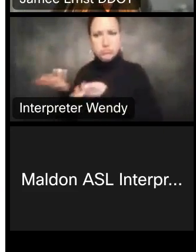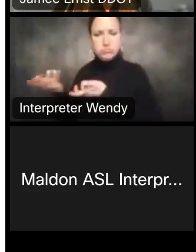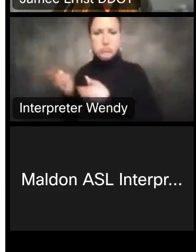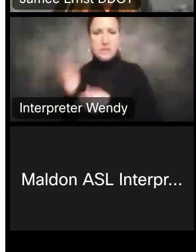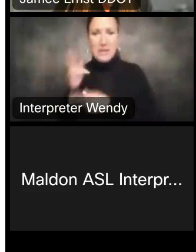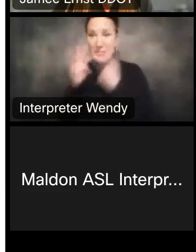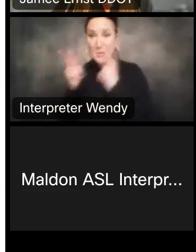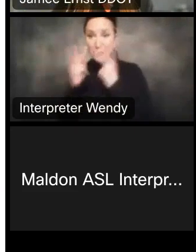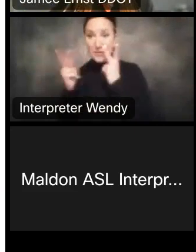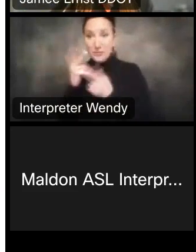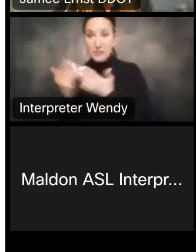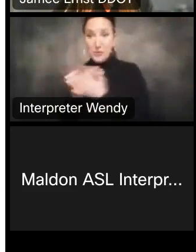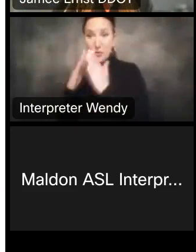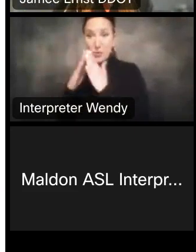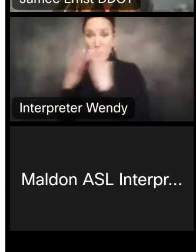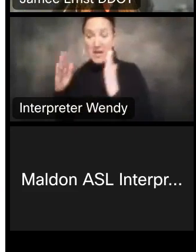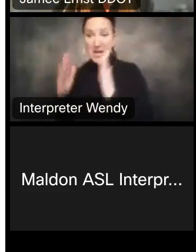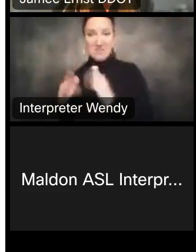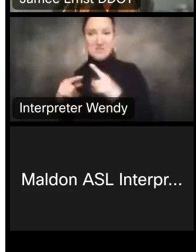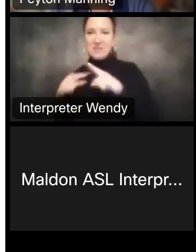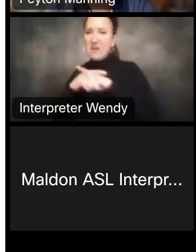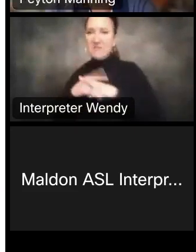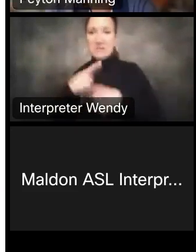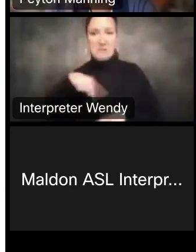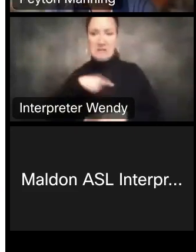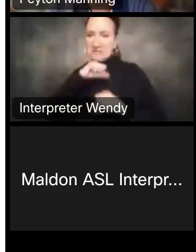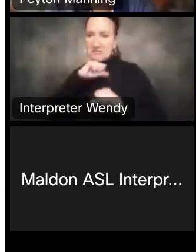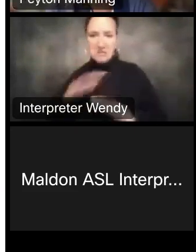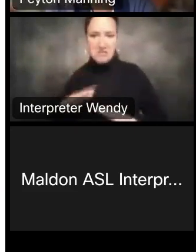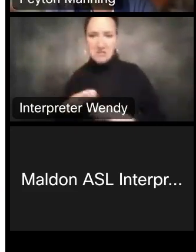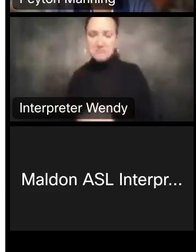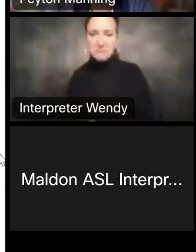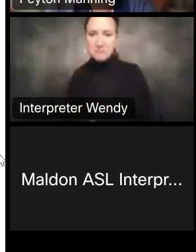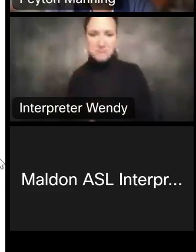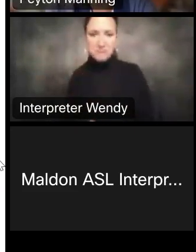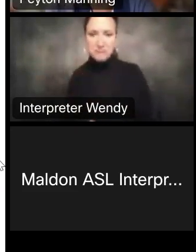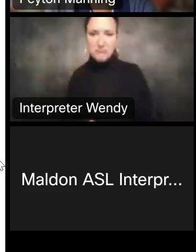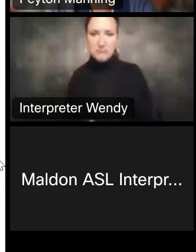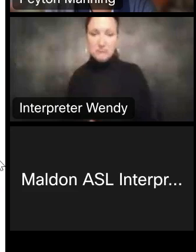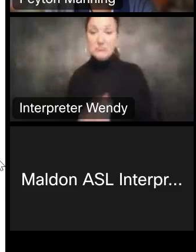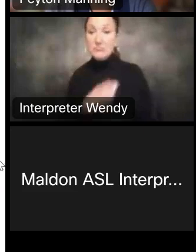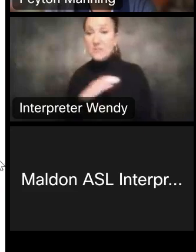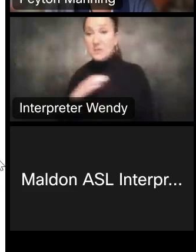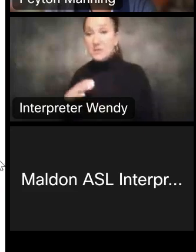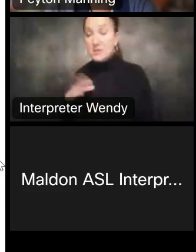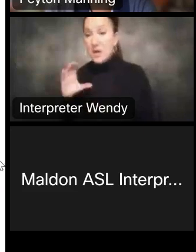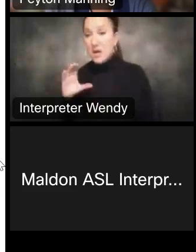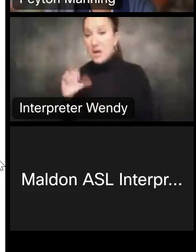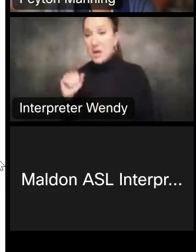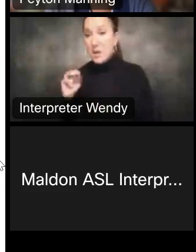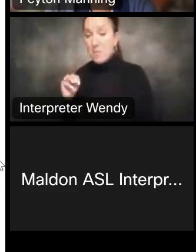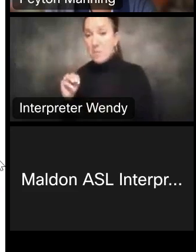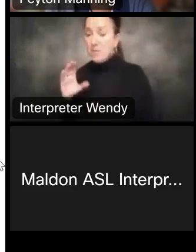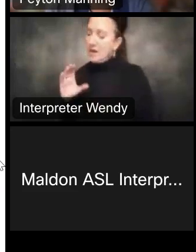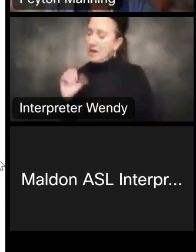doesn't conflict with our project. Okay, perfect. Thank you. And then I see Commissioner Kapoor, I see your hand is raised. I'm going